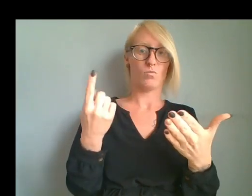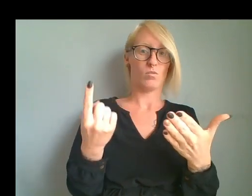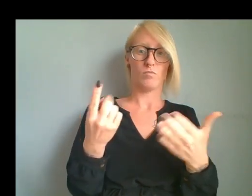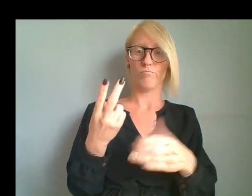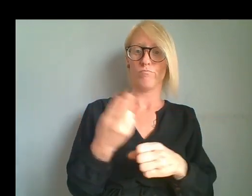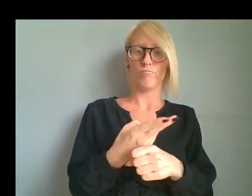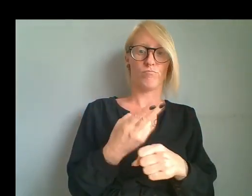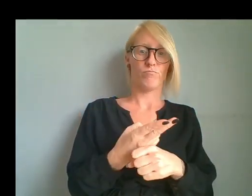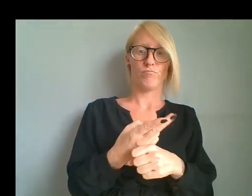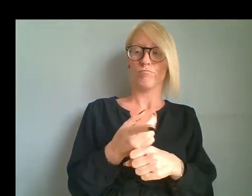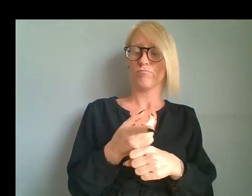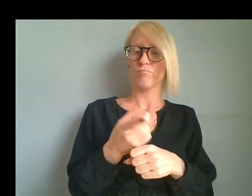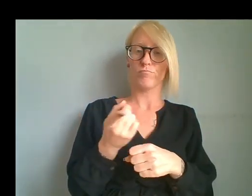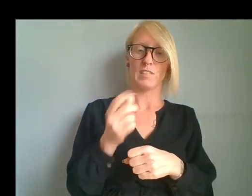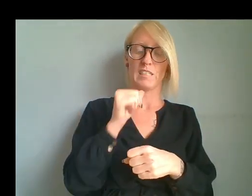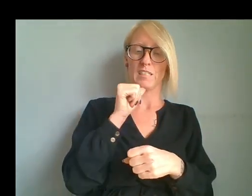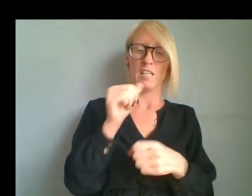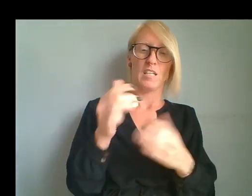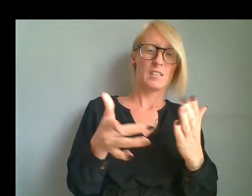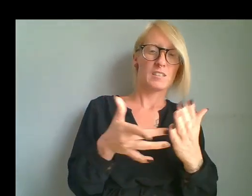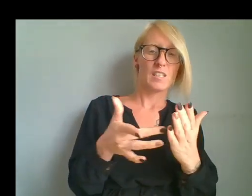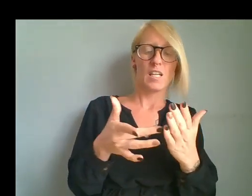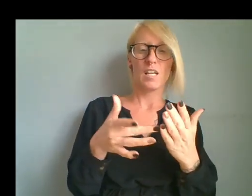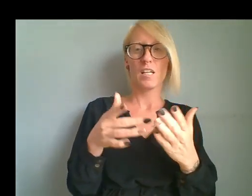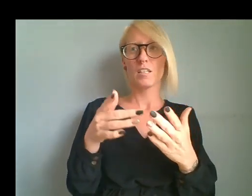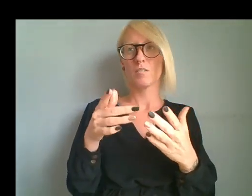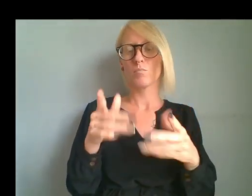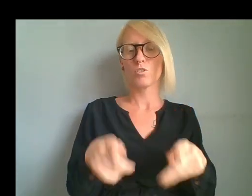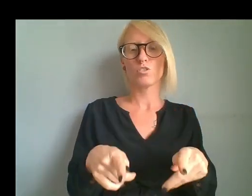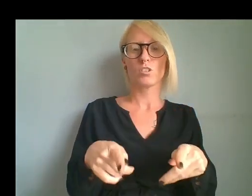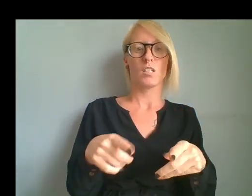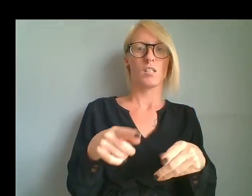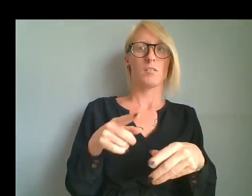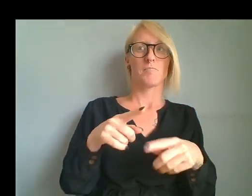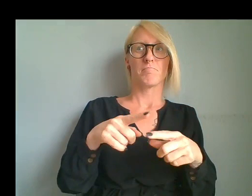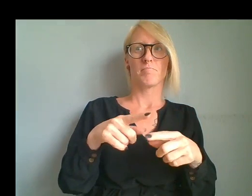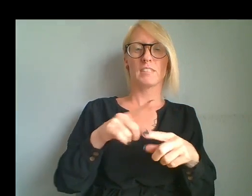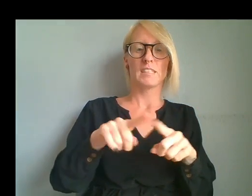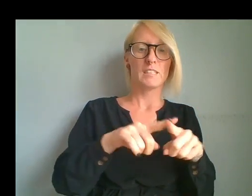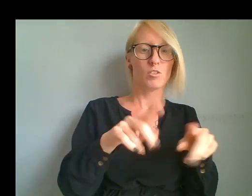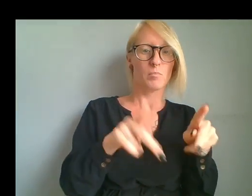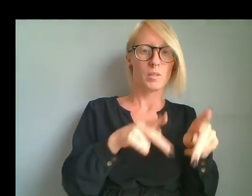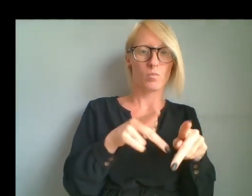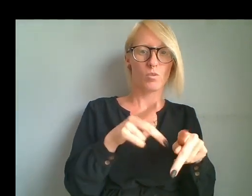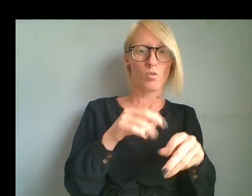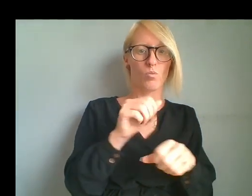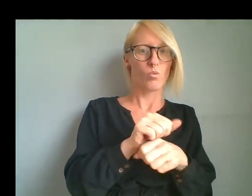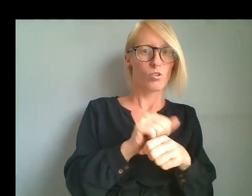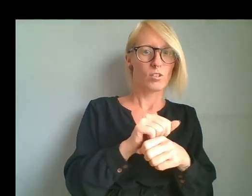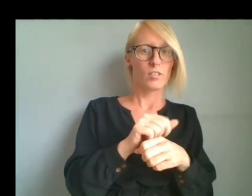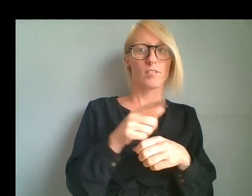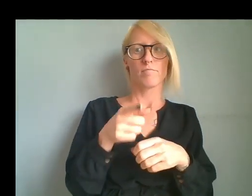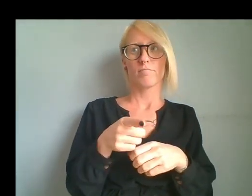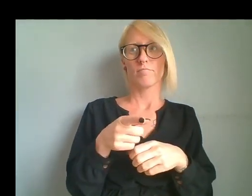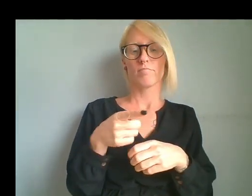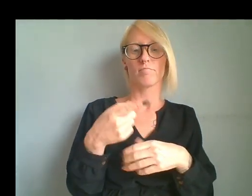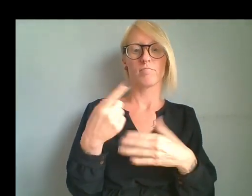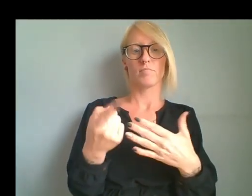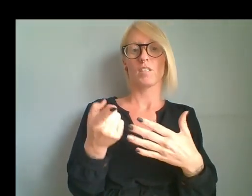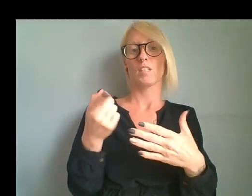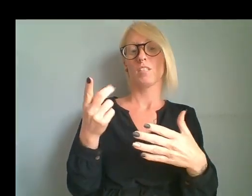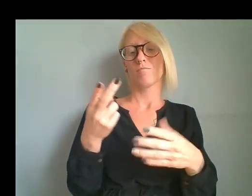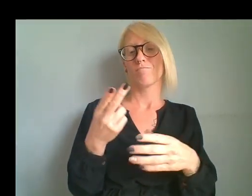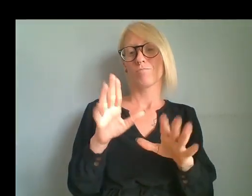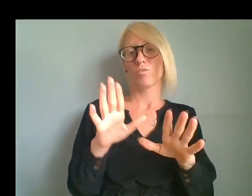if you're not a tech person or you've got multiple people that are going to be working on it, this is definitely a great one, I think, for people to